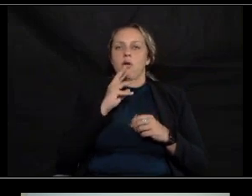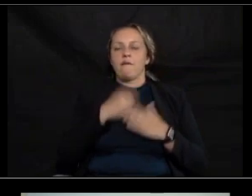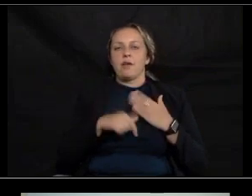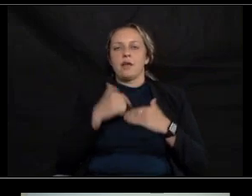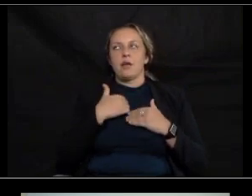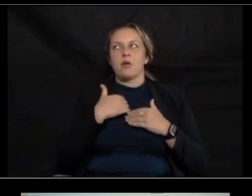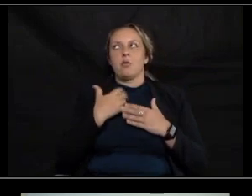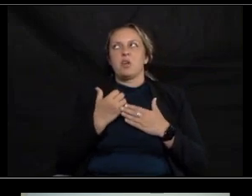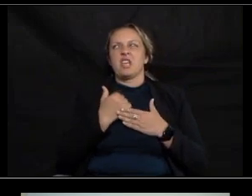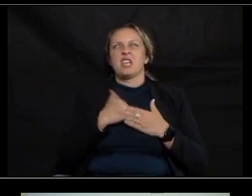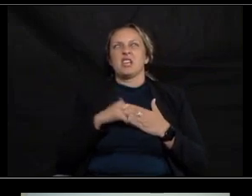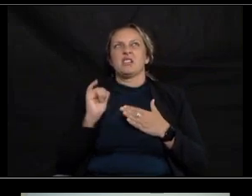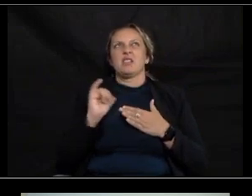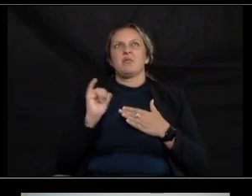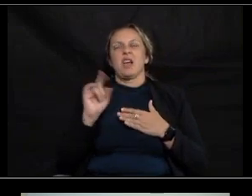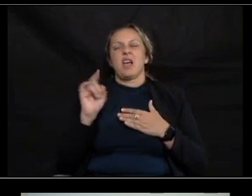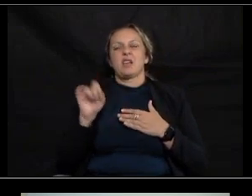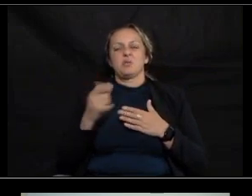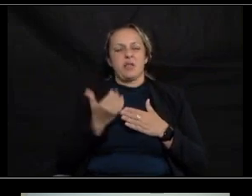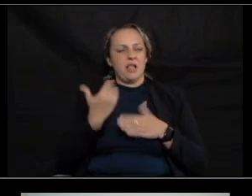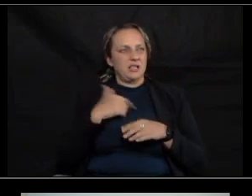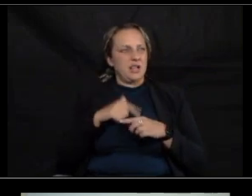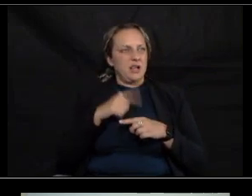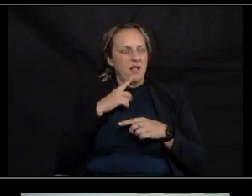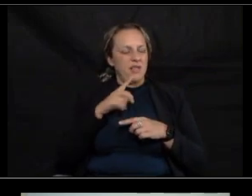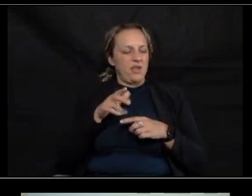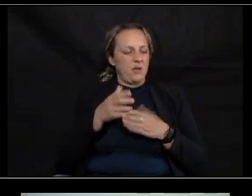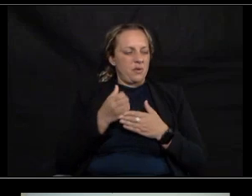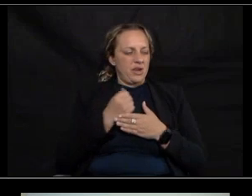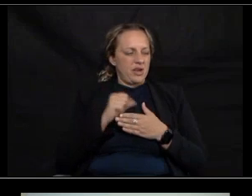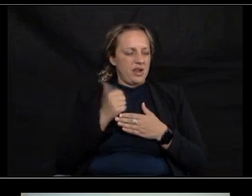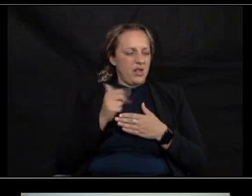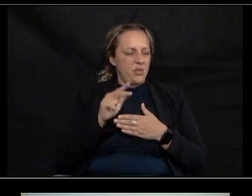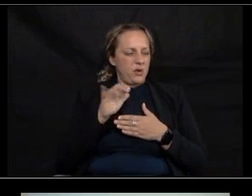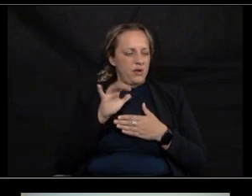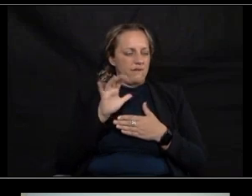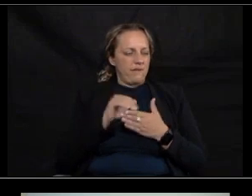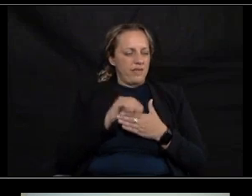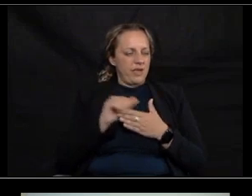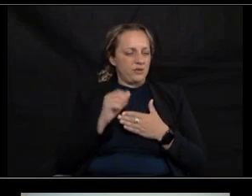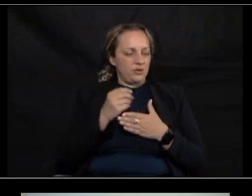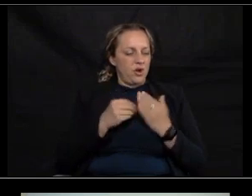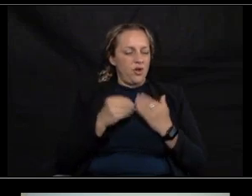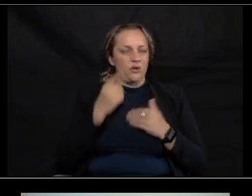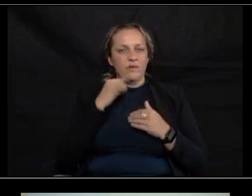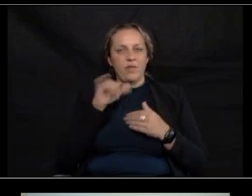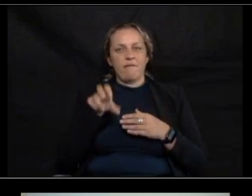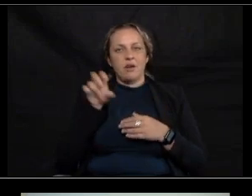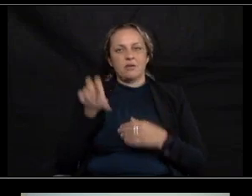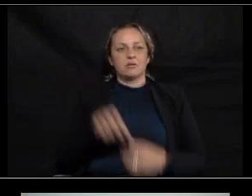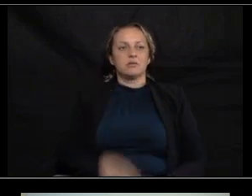yield, I think, Mayor, you asked a question last time, yield another $350,000 into that